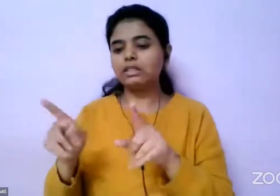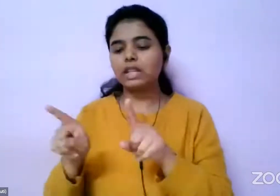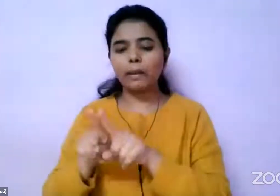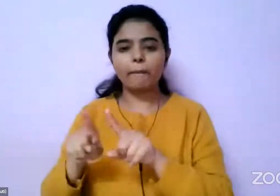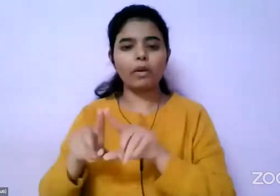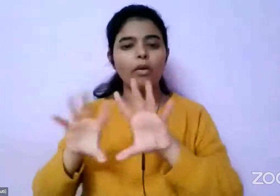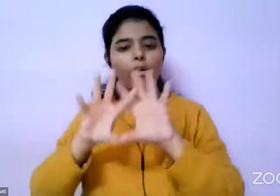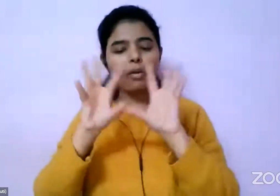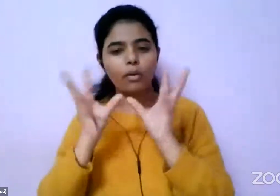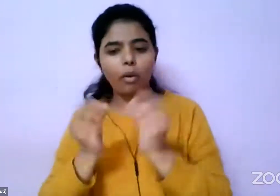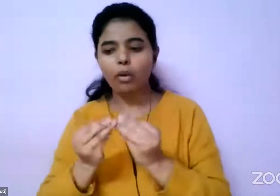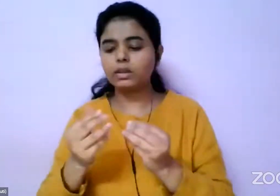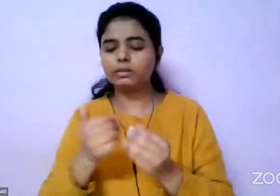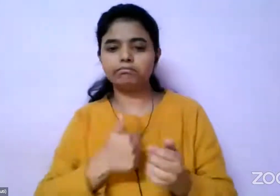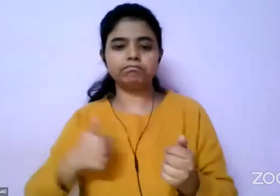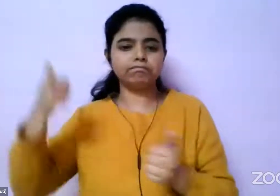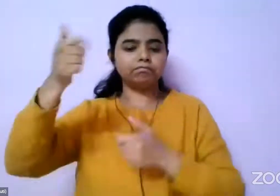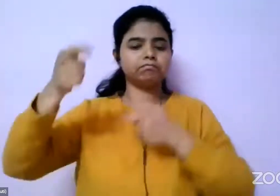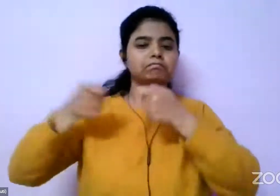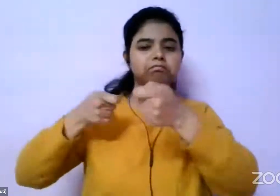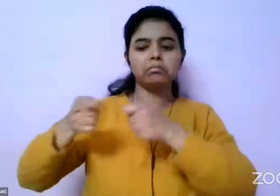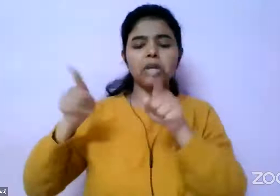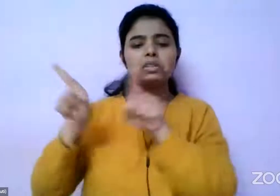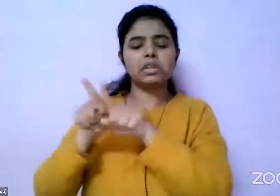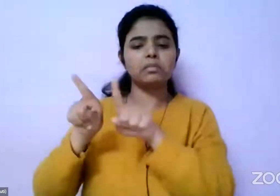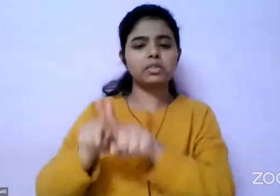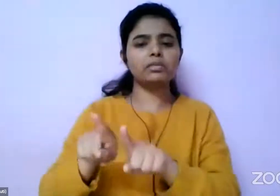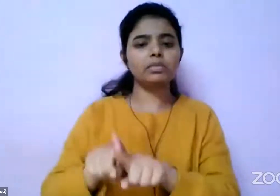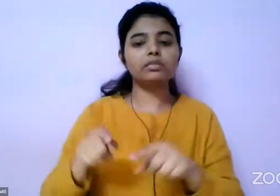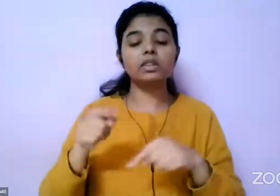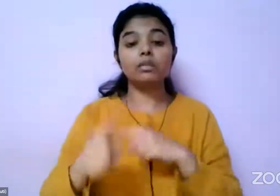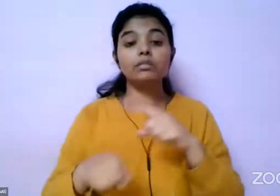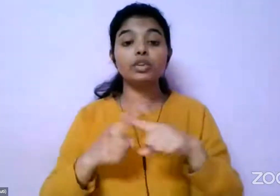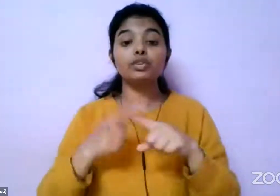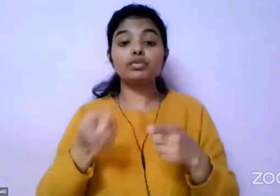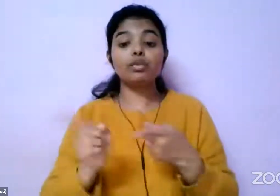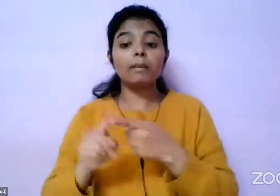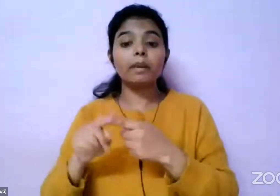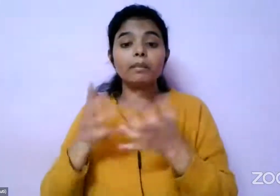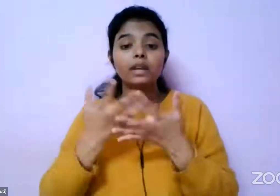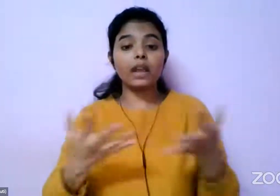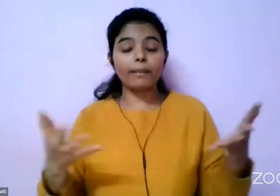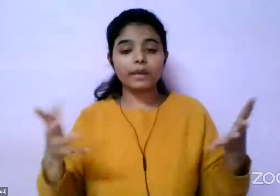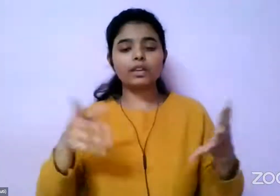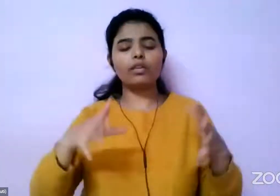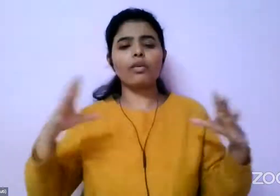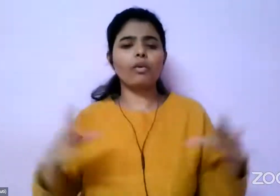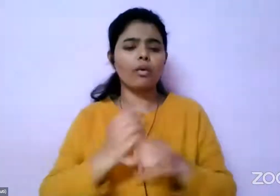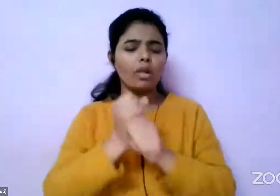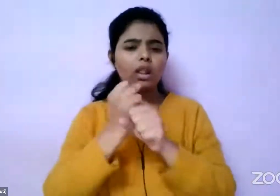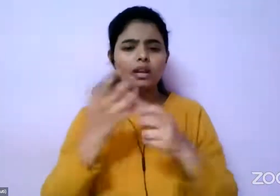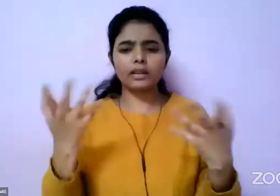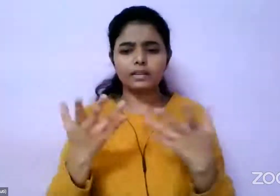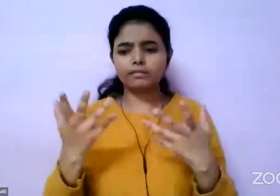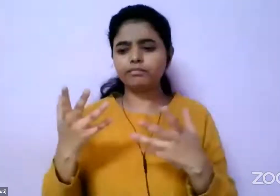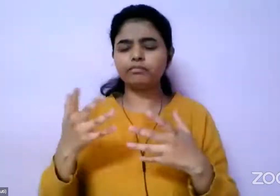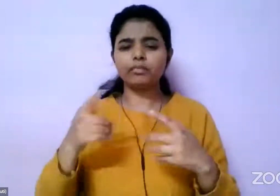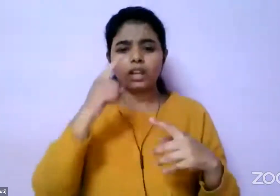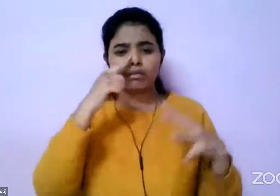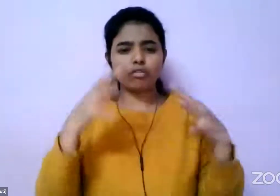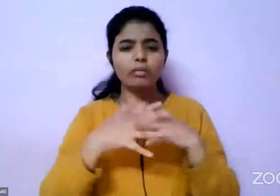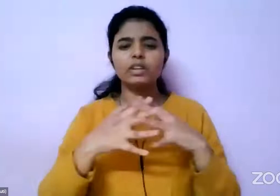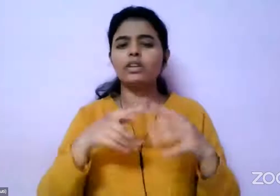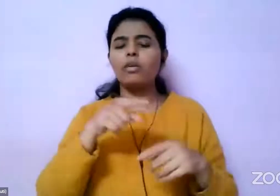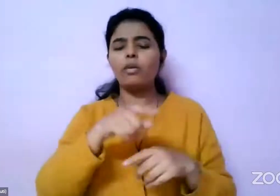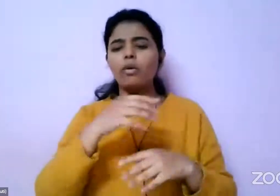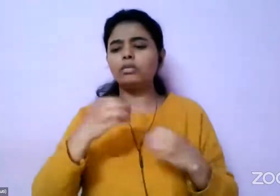the prevailing dominant patriarchal or matriarchal culture milieu points to the incessant struggle of the subjugated